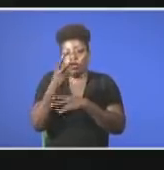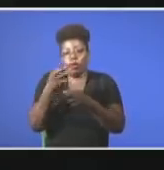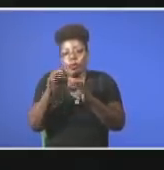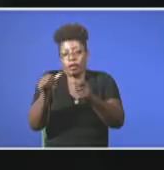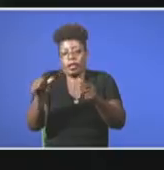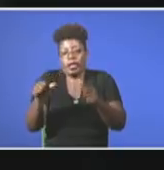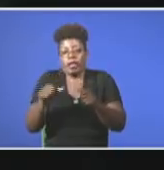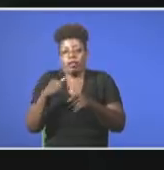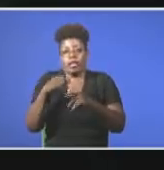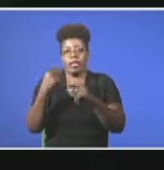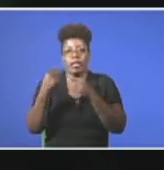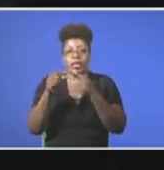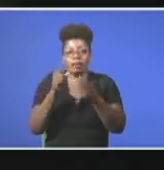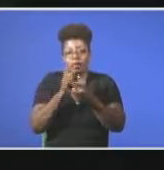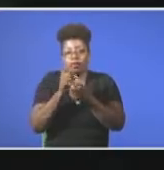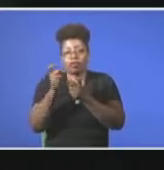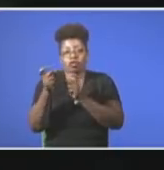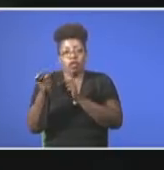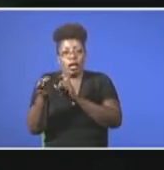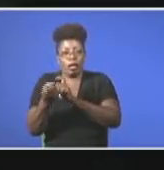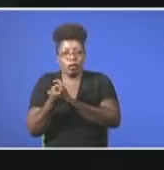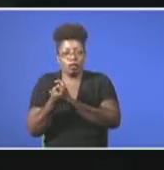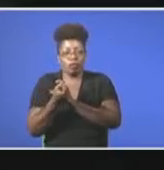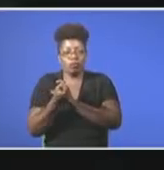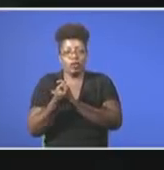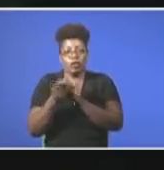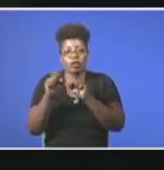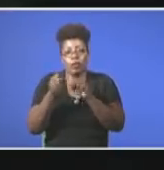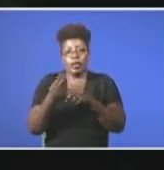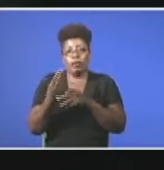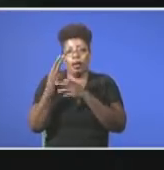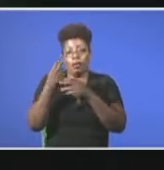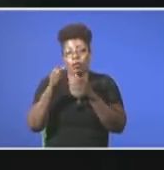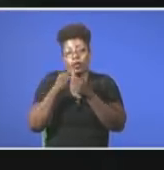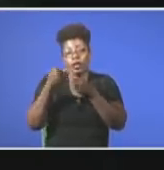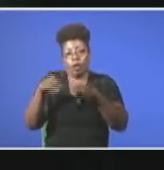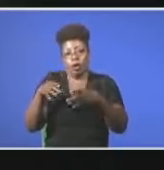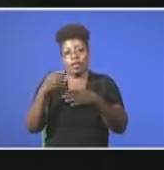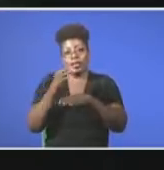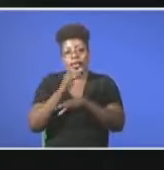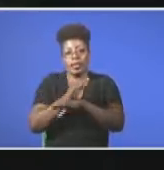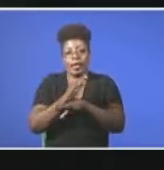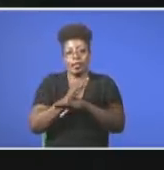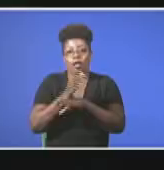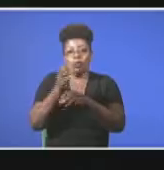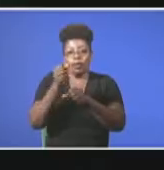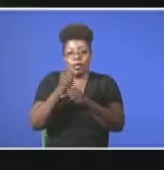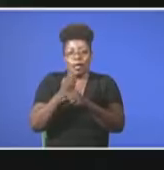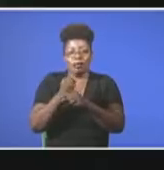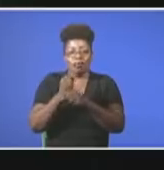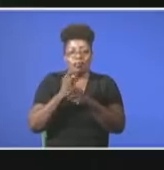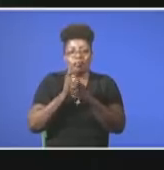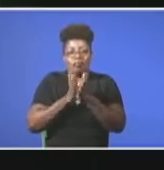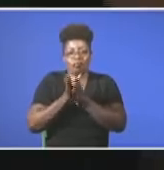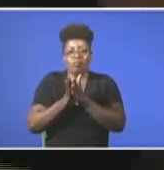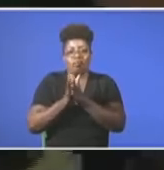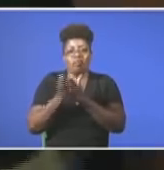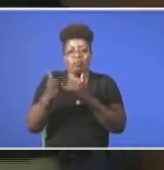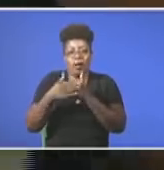that shift the momentum. But, we came up with the loss tonight. But we'll get the momentum back going into the